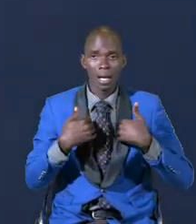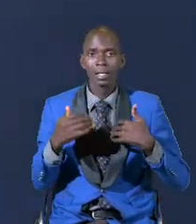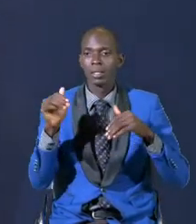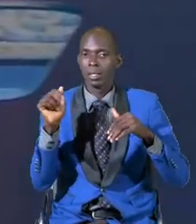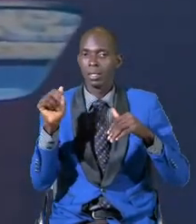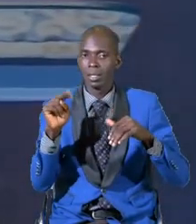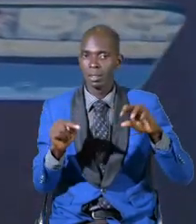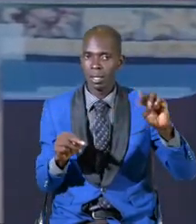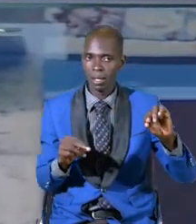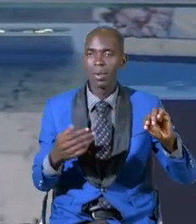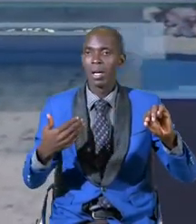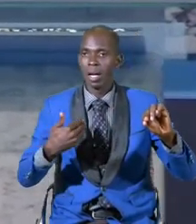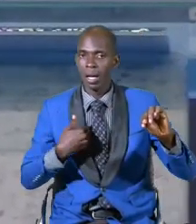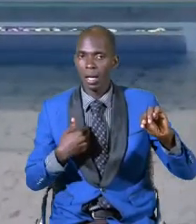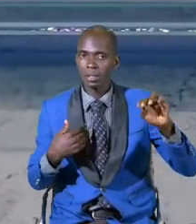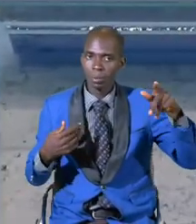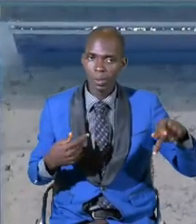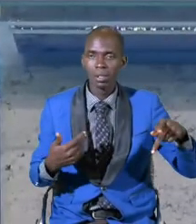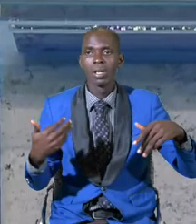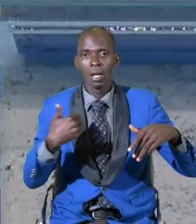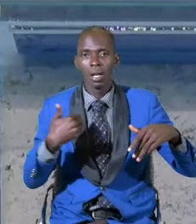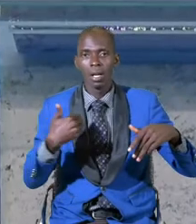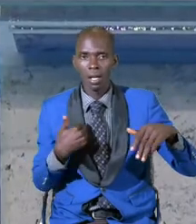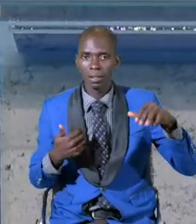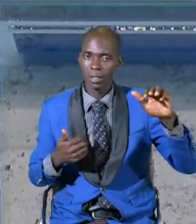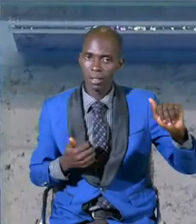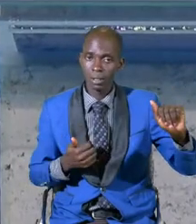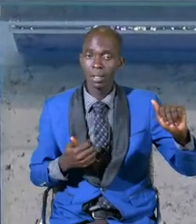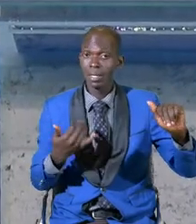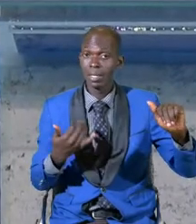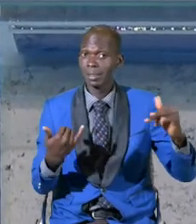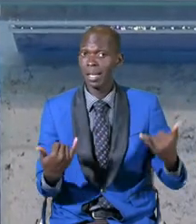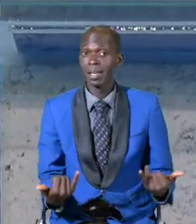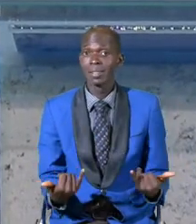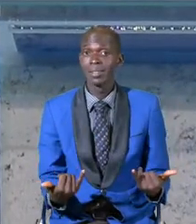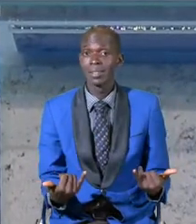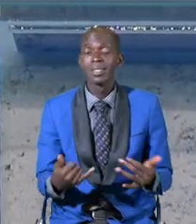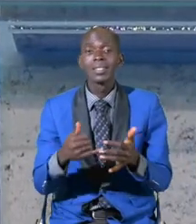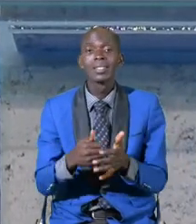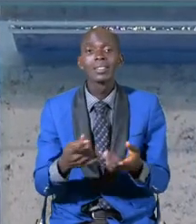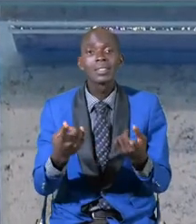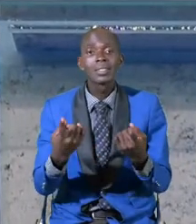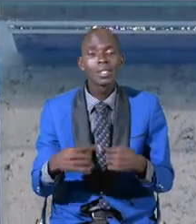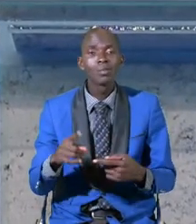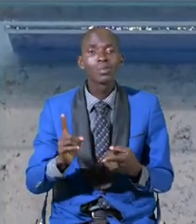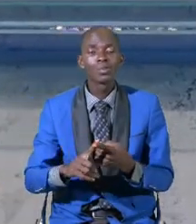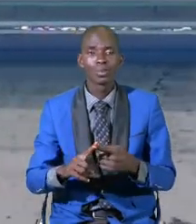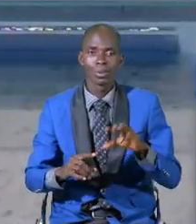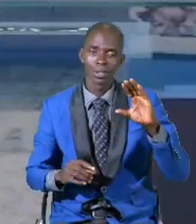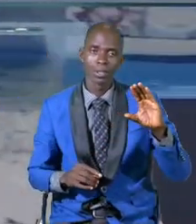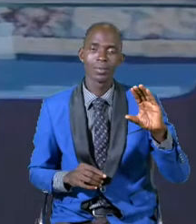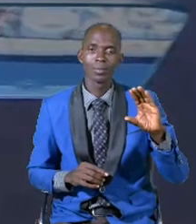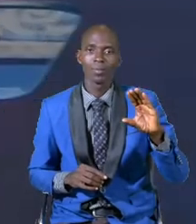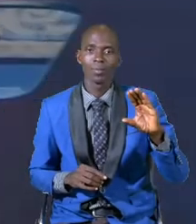P. Already they had an A. And now, it came to see. I'm talking about